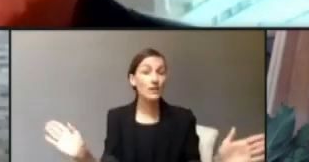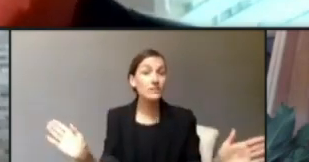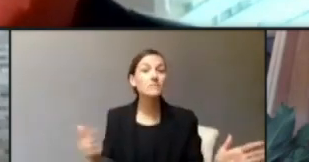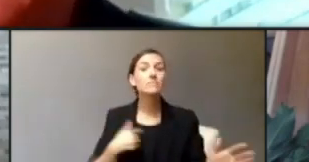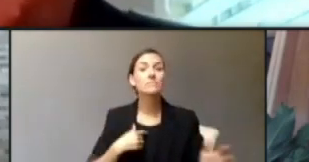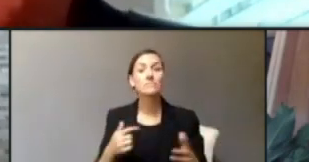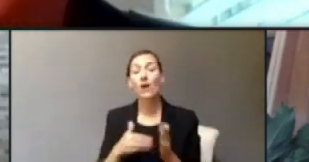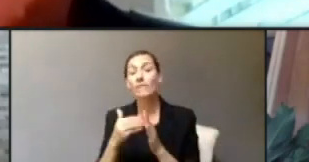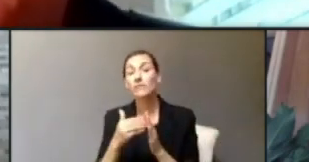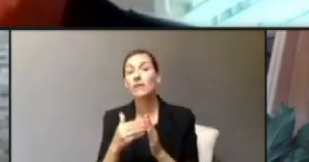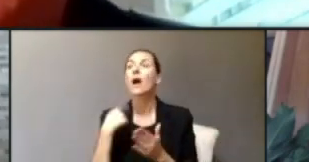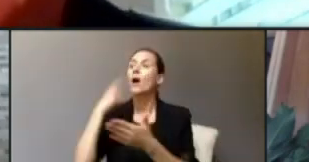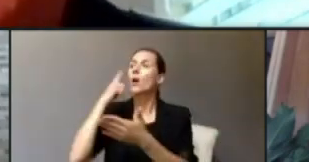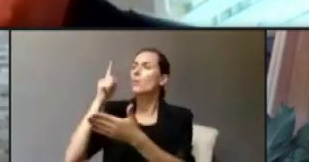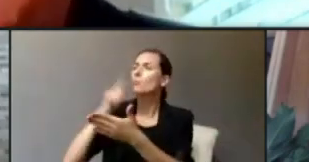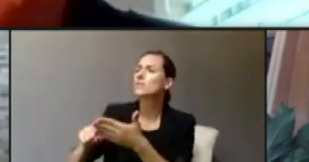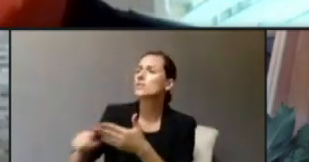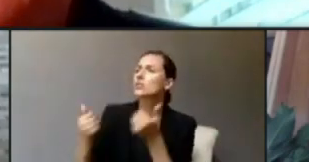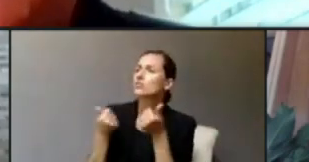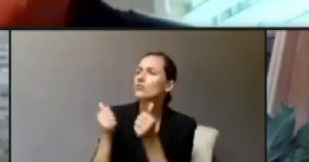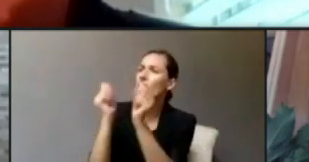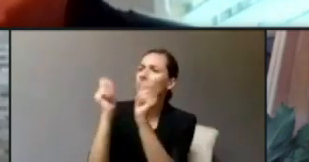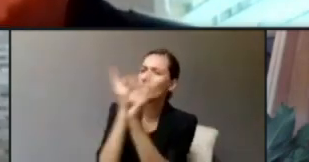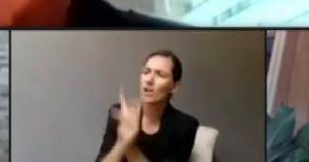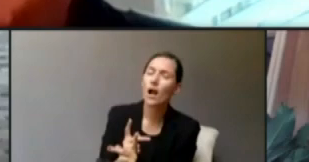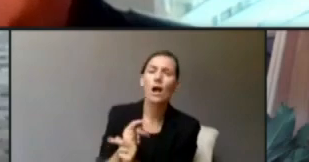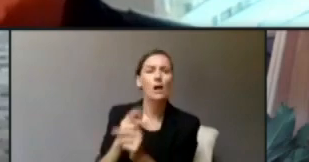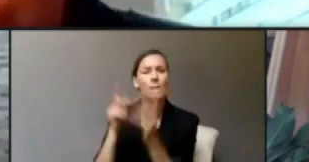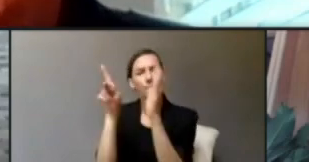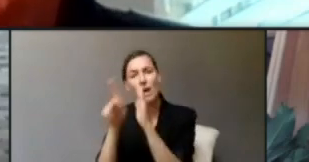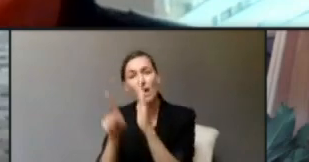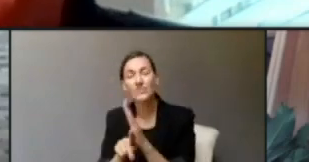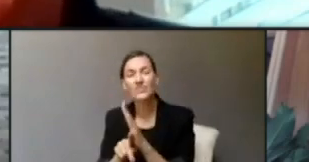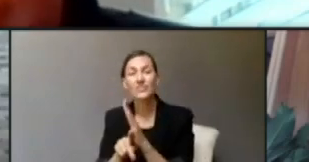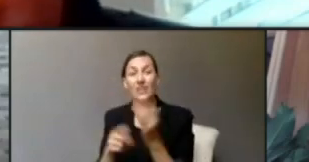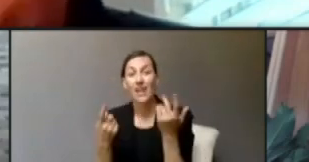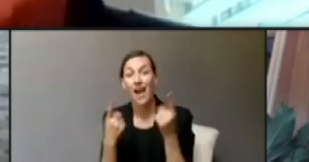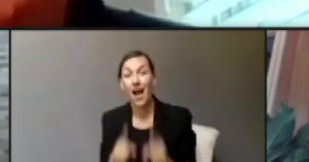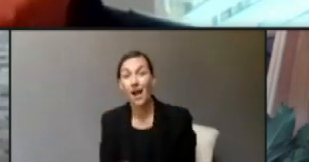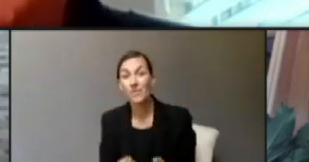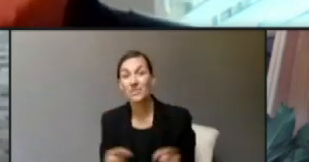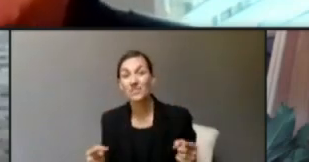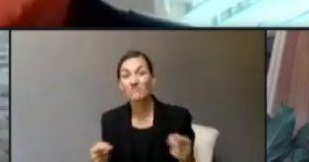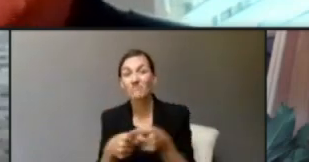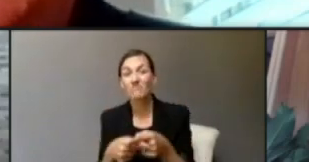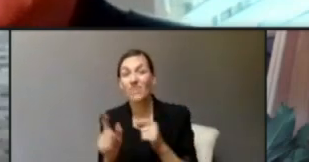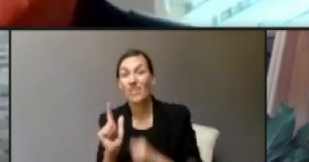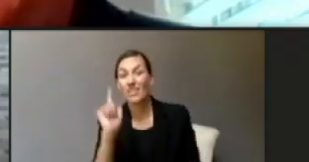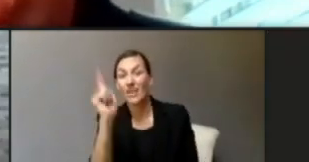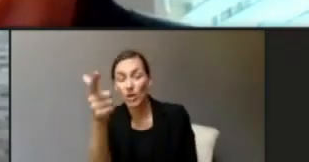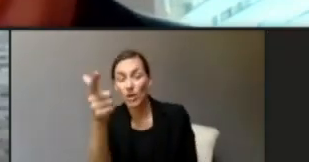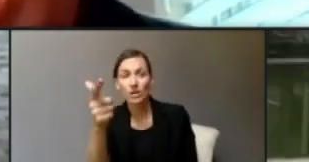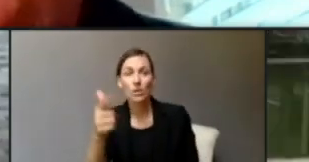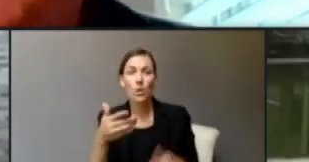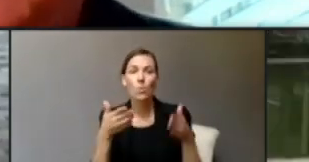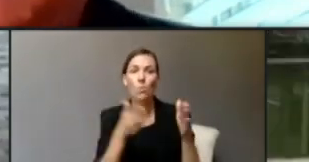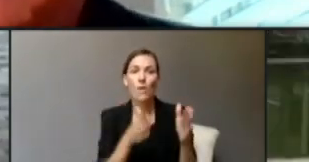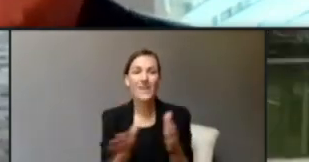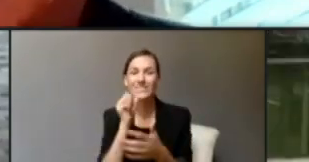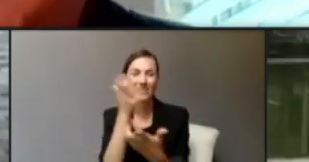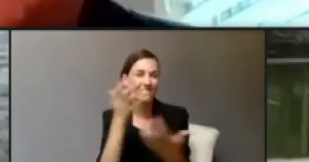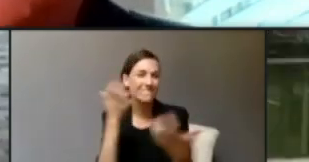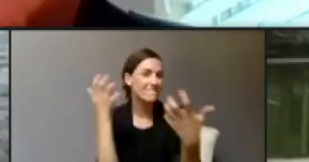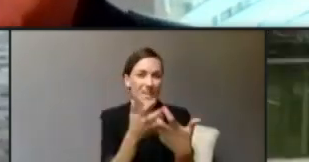on research and we'll say, oh, this is how we should address it with a policy, and there's all these unintended consequences, or there's different ways that it doesn't fit with